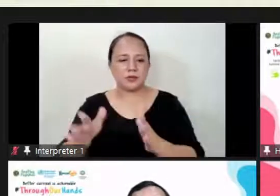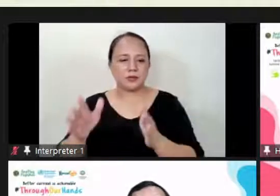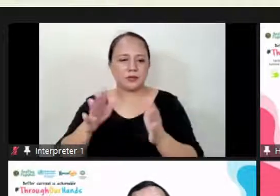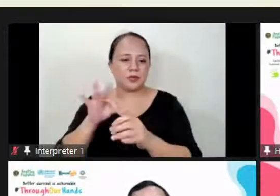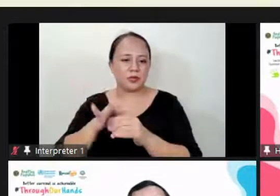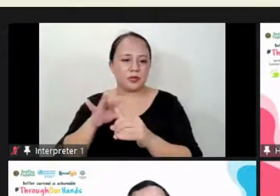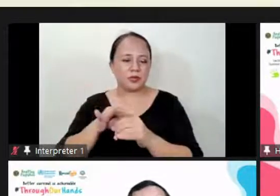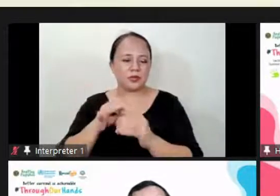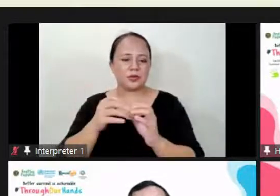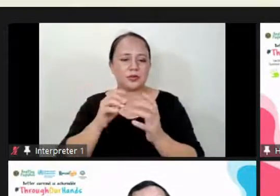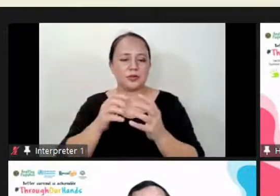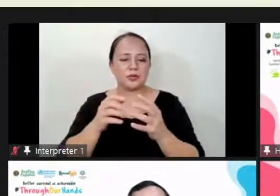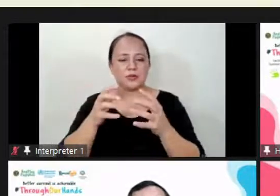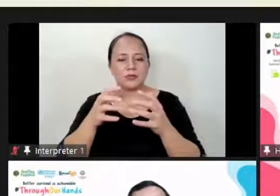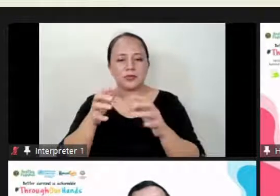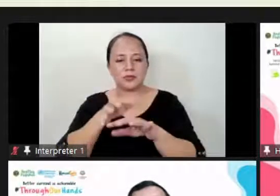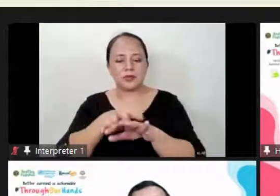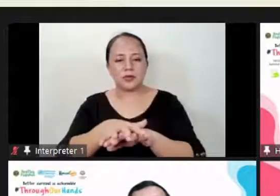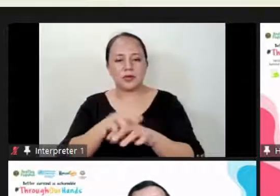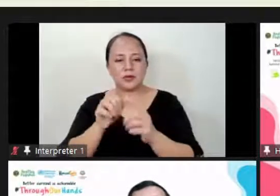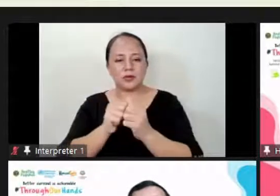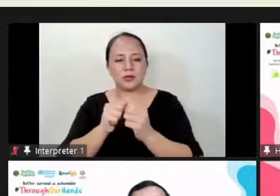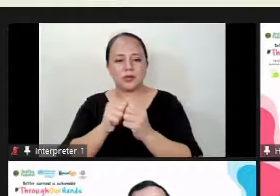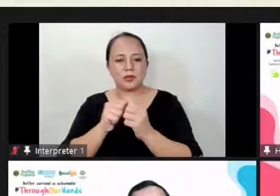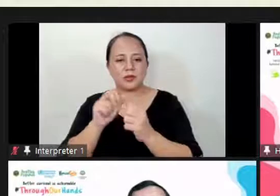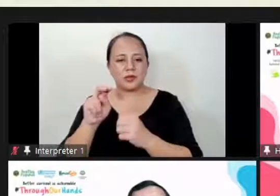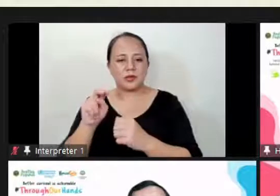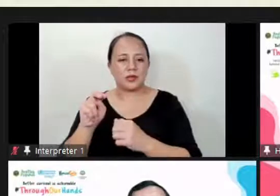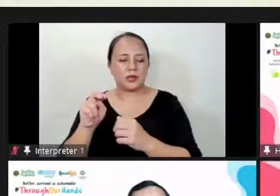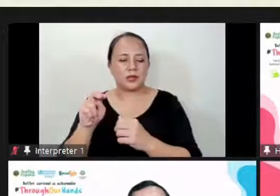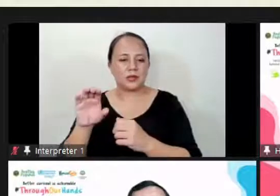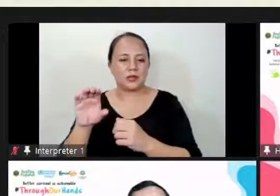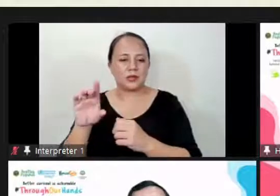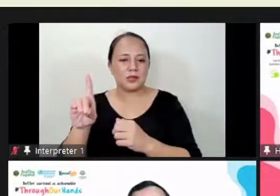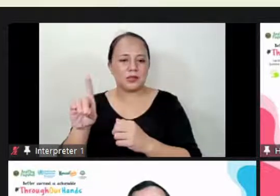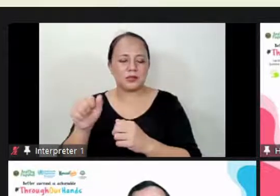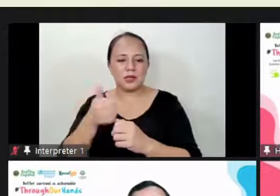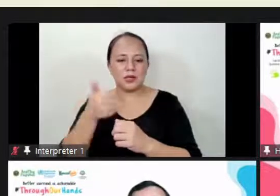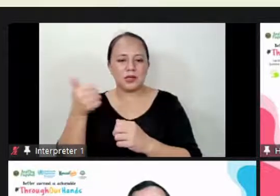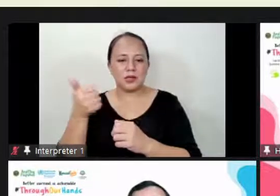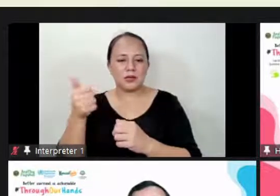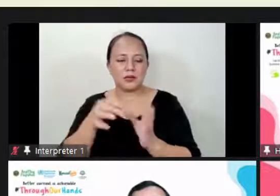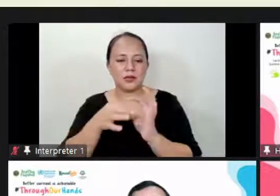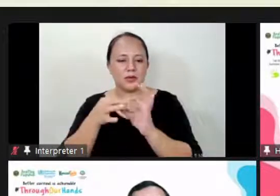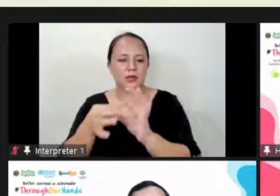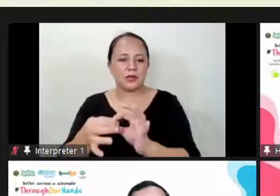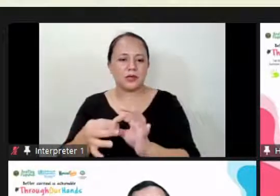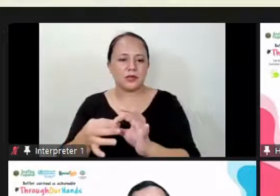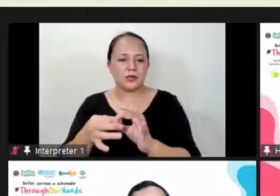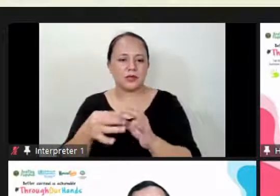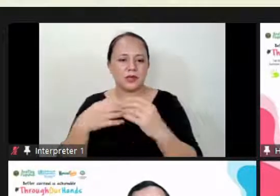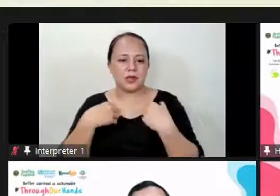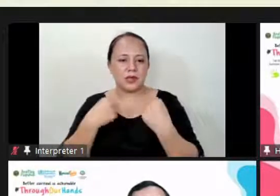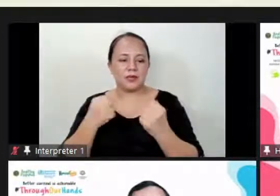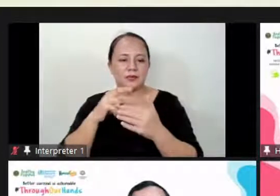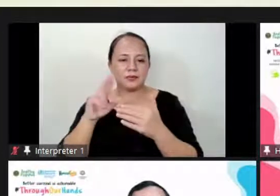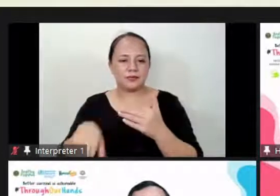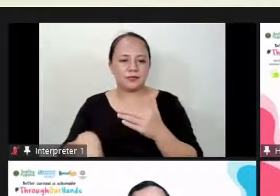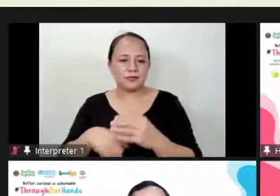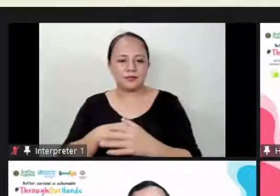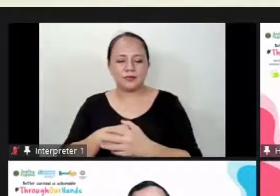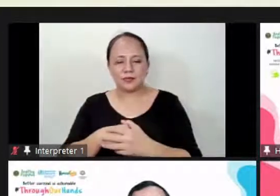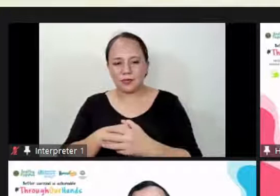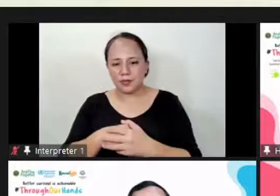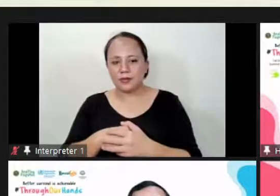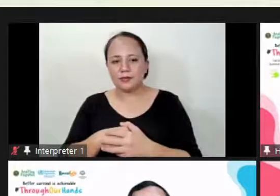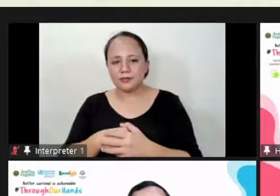that are harmonized with the strategies for NCDs and other related health outcomes.